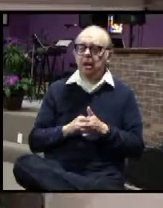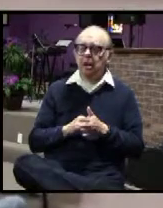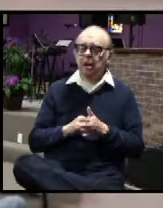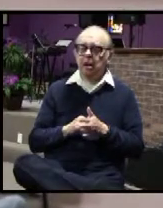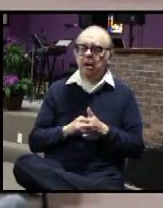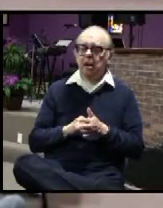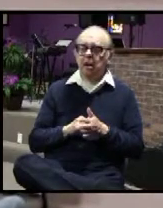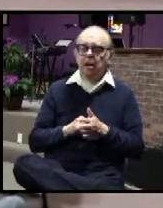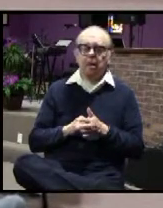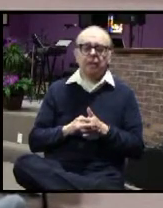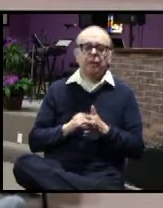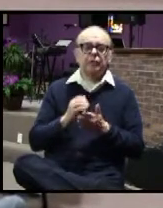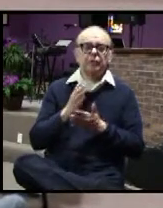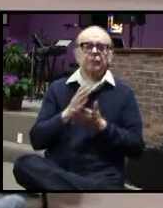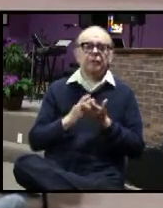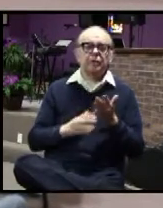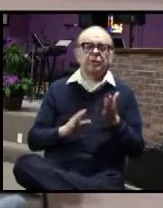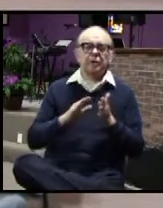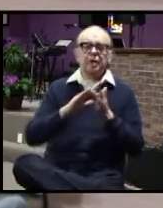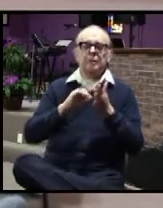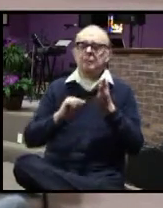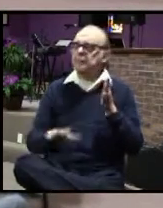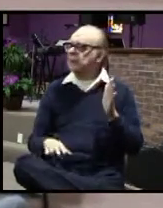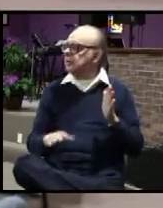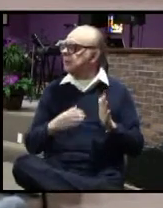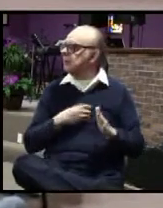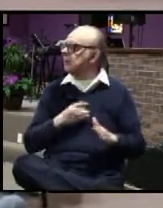There's chips missing.